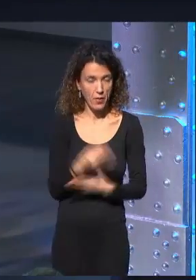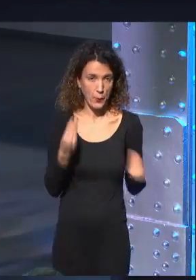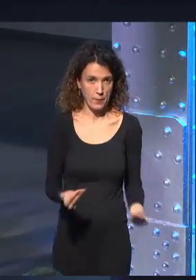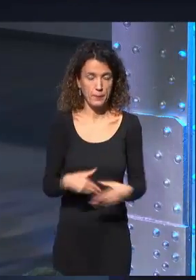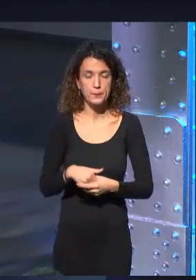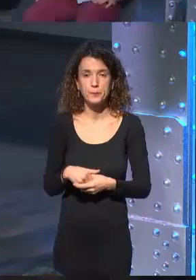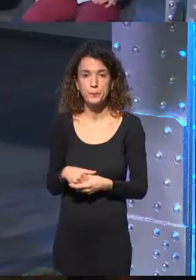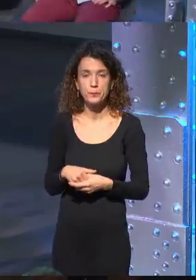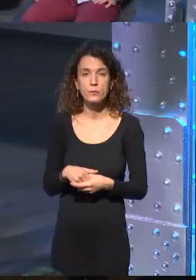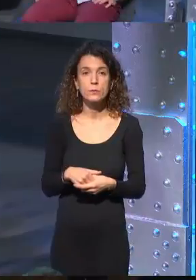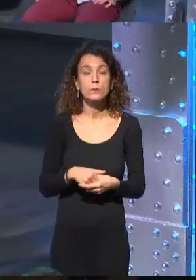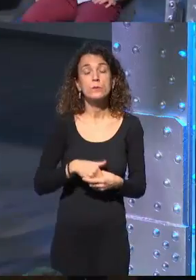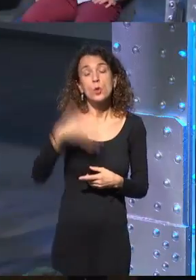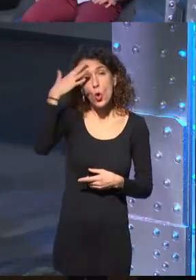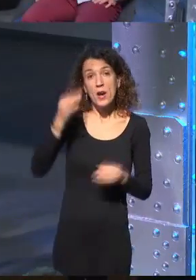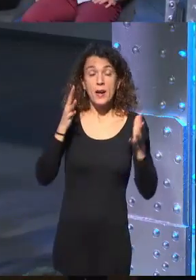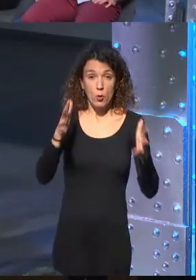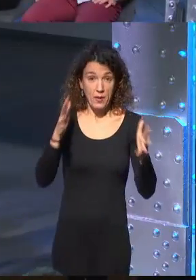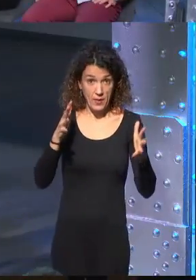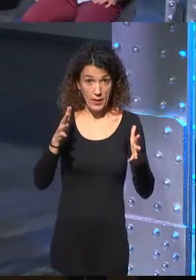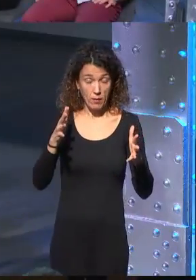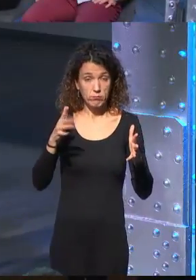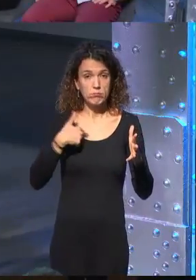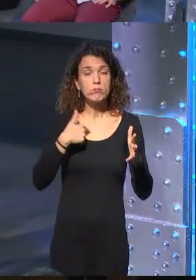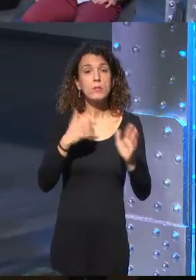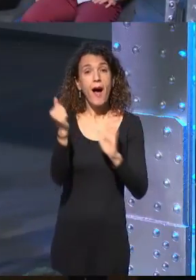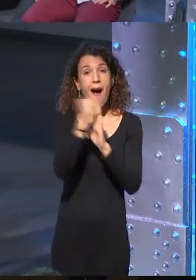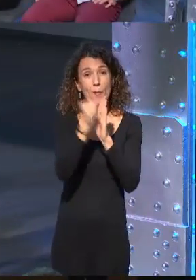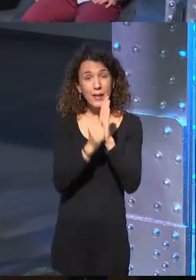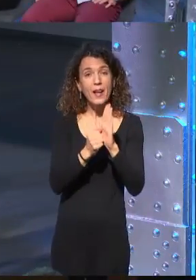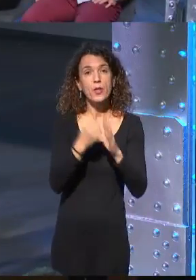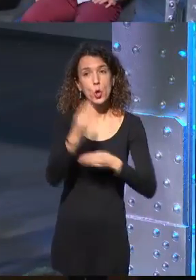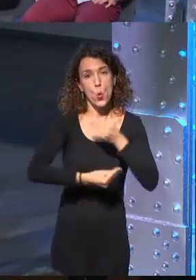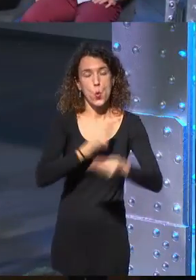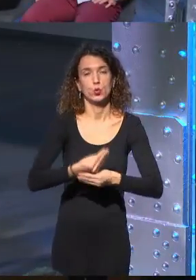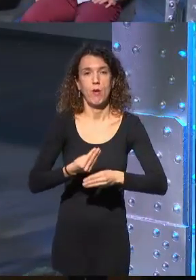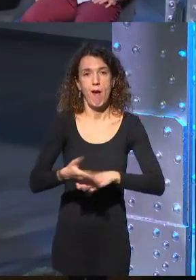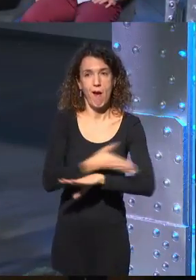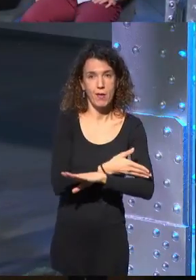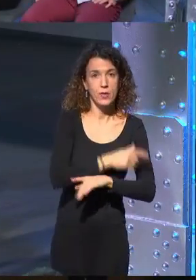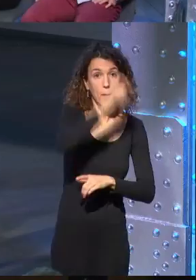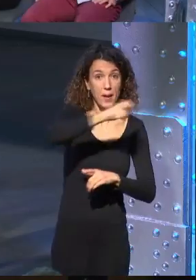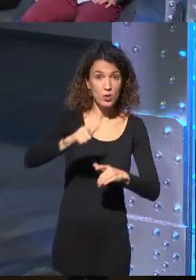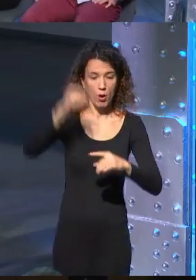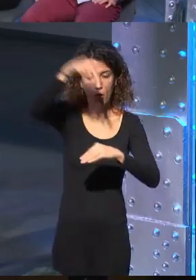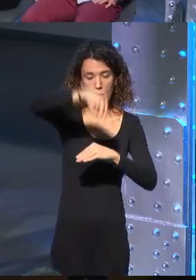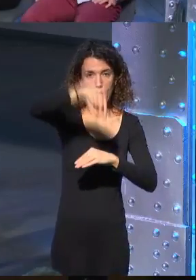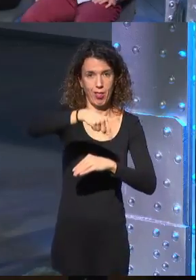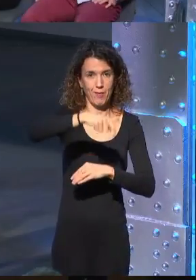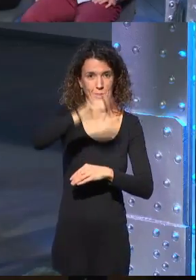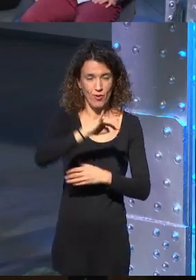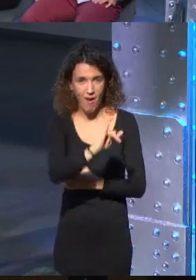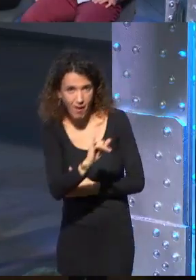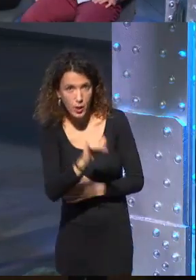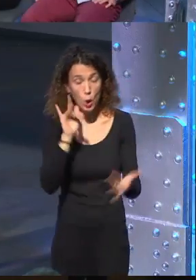with people from your family, your school, that can give you good pieces of advice. I would tell them that when using apps, they must take into account that at